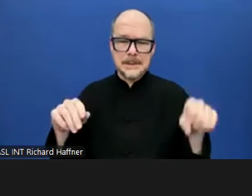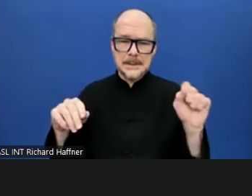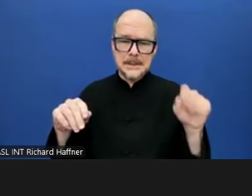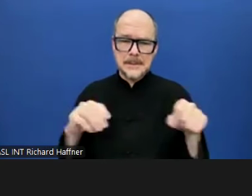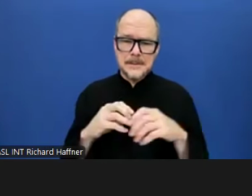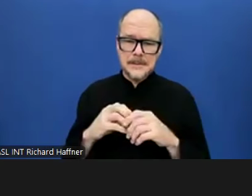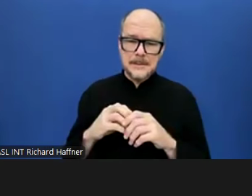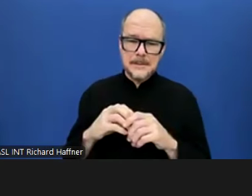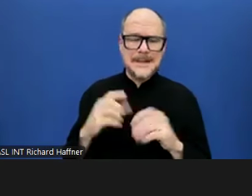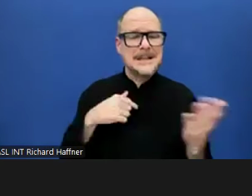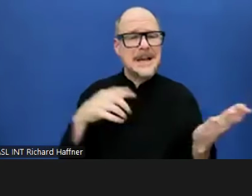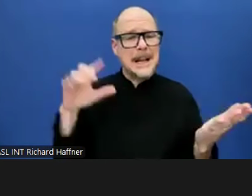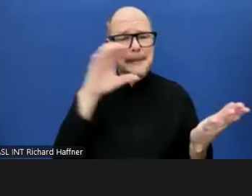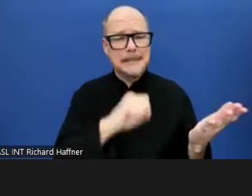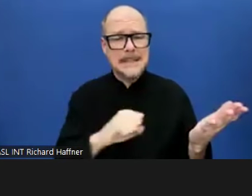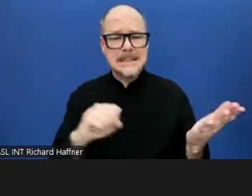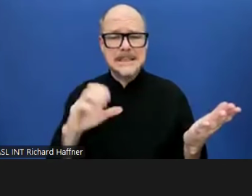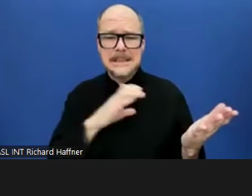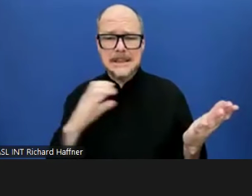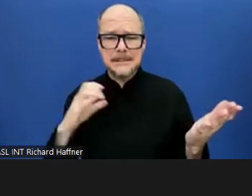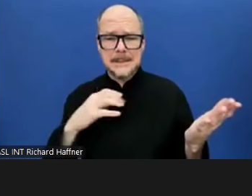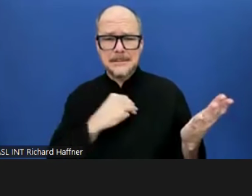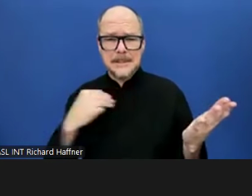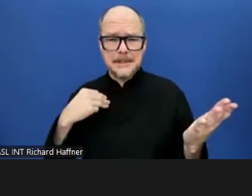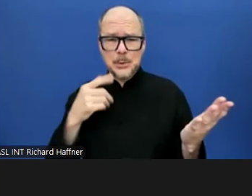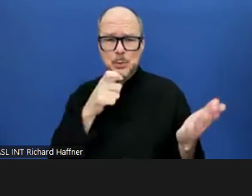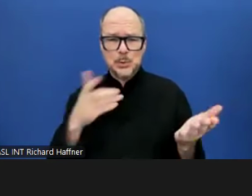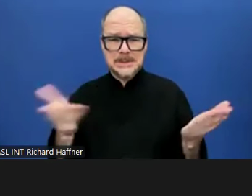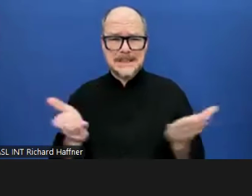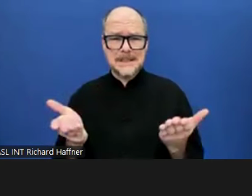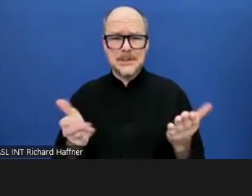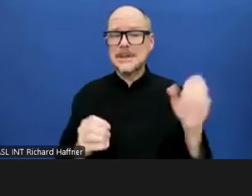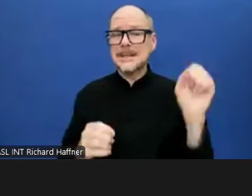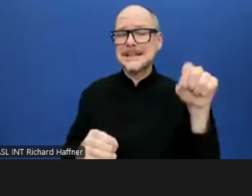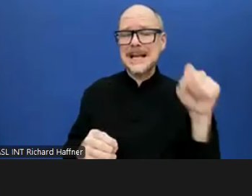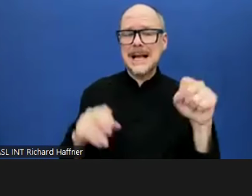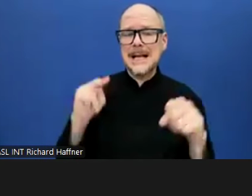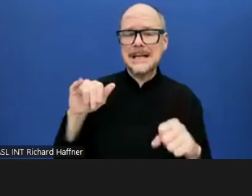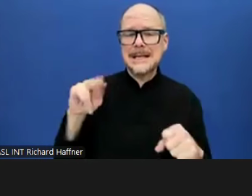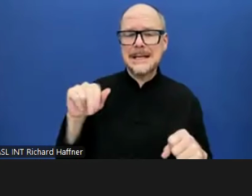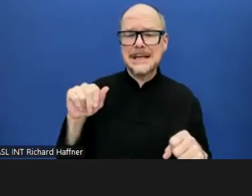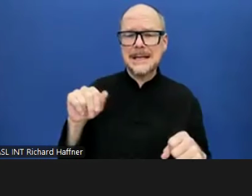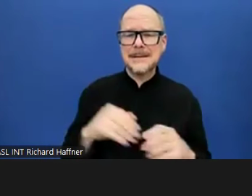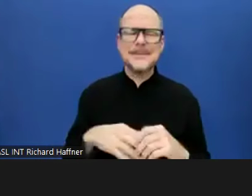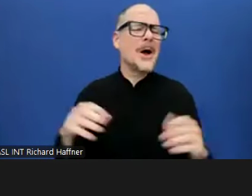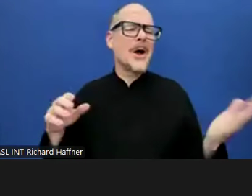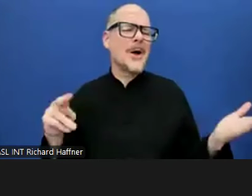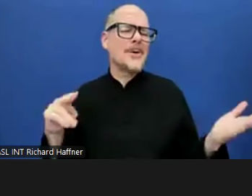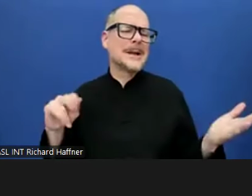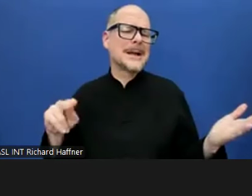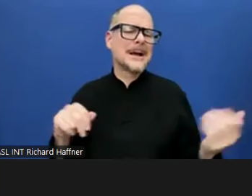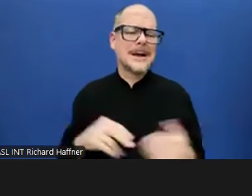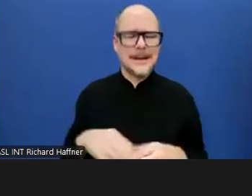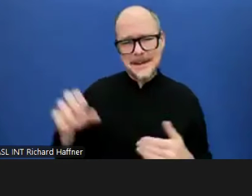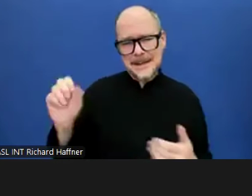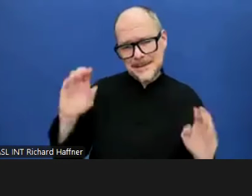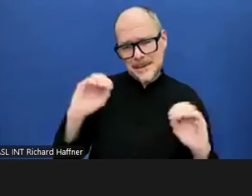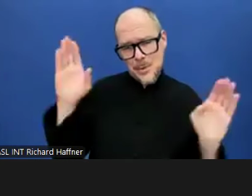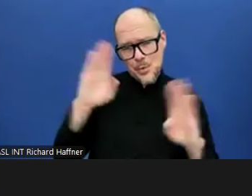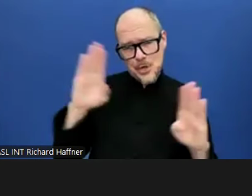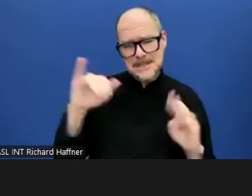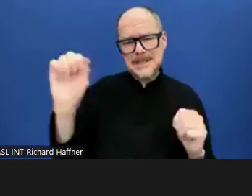Okay, did I miss a committee member who is present? Yeah, it's Nina. And Nina. Okay, no worries. Yes. A yes